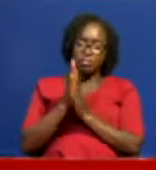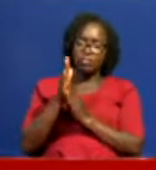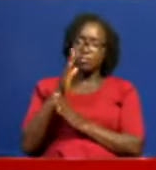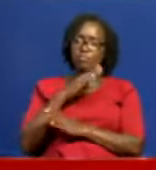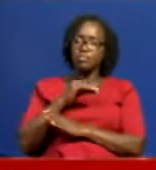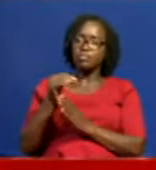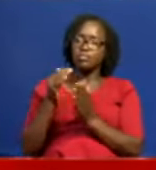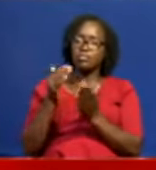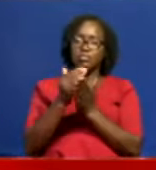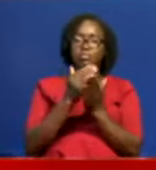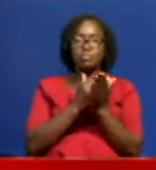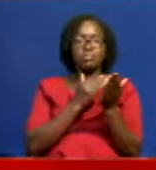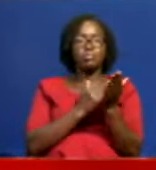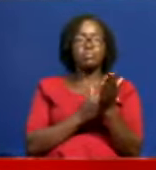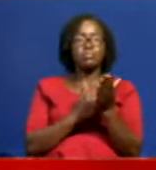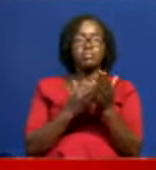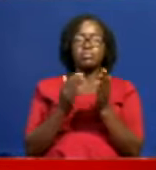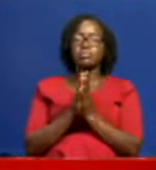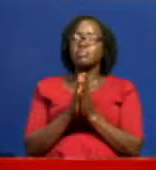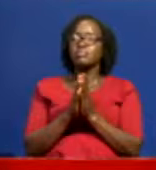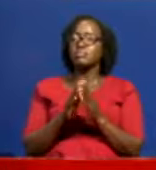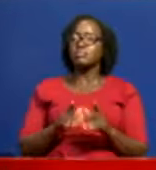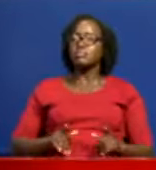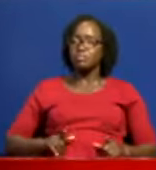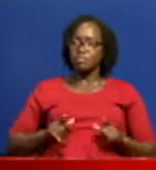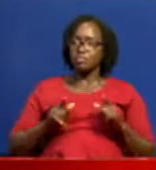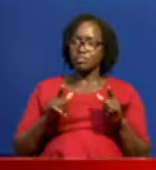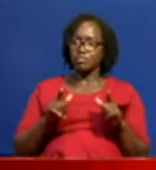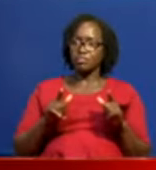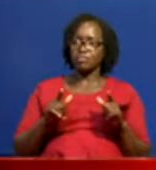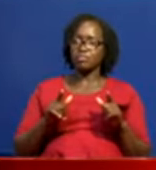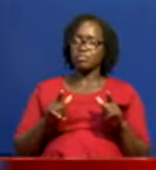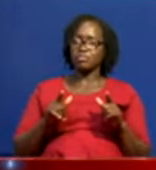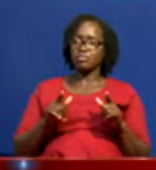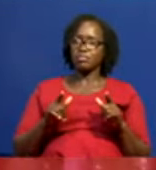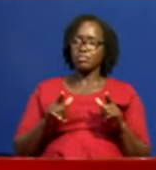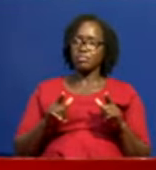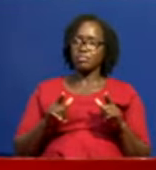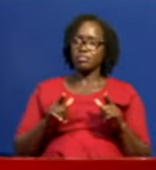the improvement of their well-being. In other words,